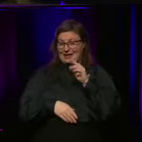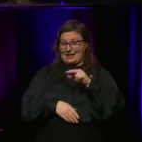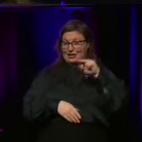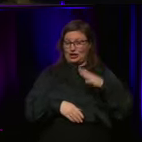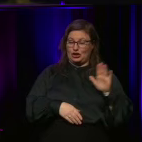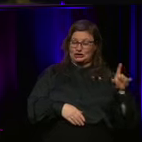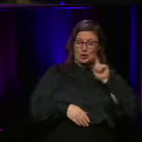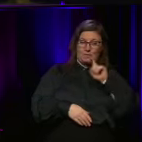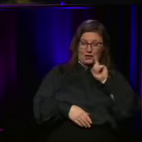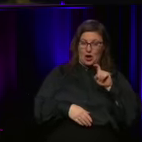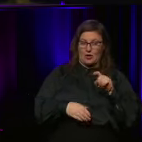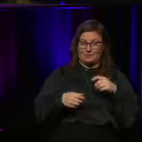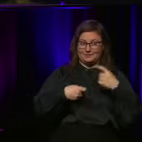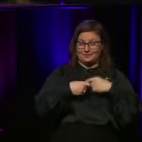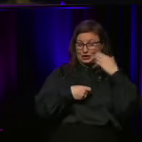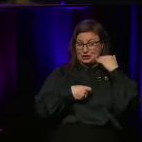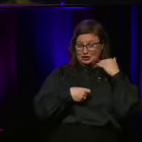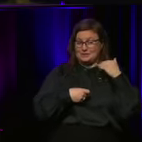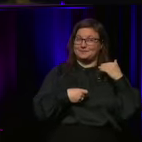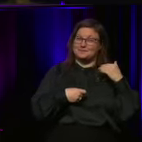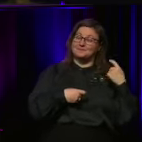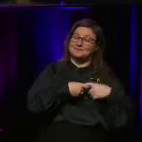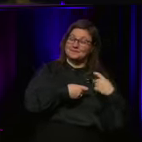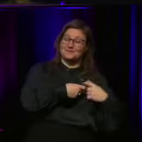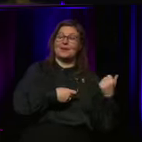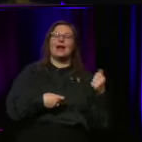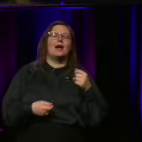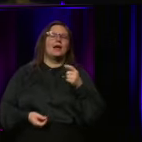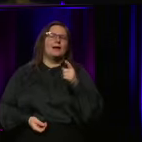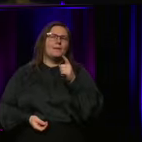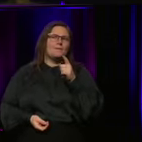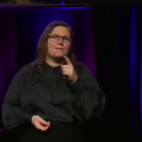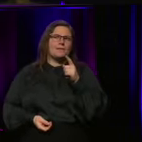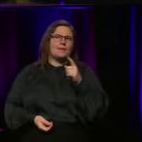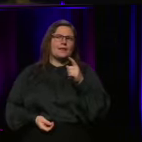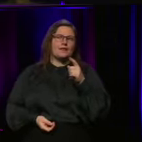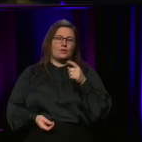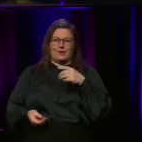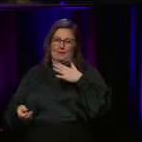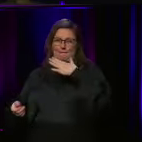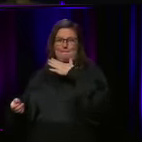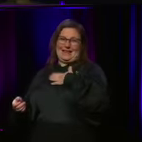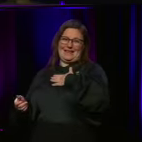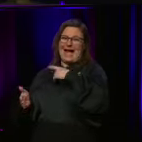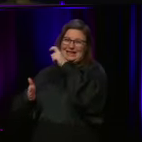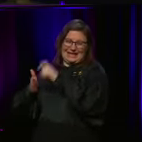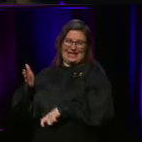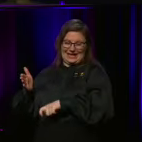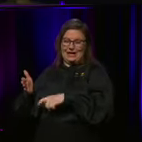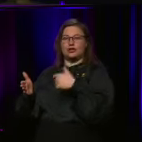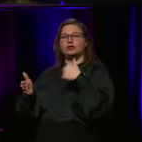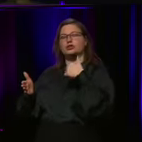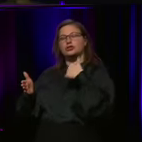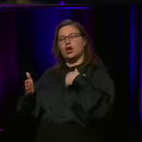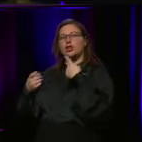were circling around. So in this text, or in this article I wrote, I just gave a couple